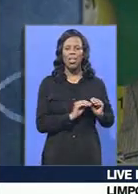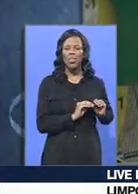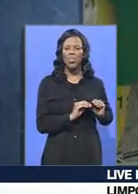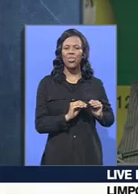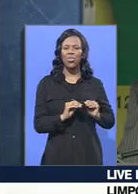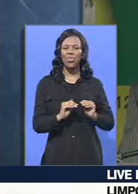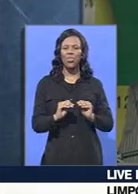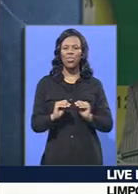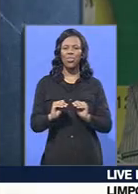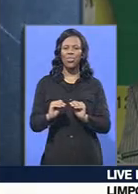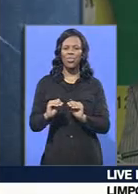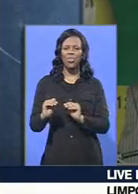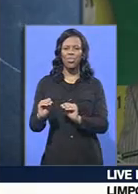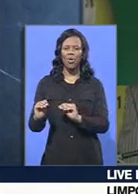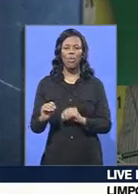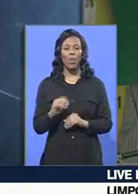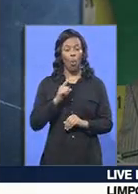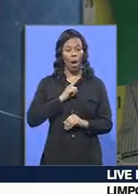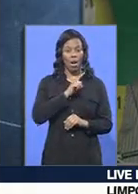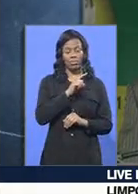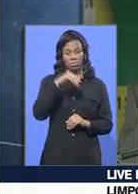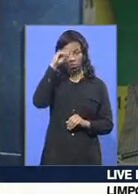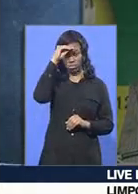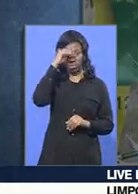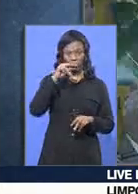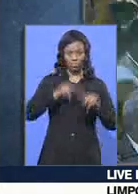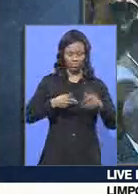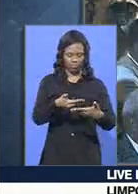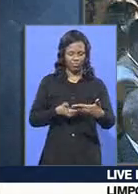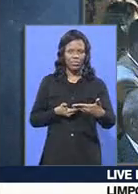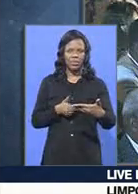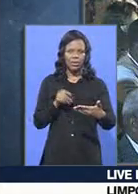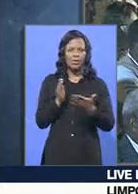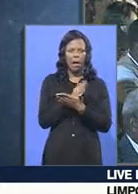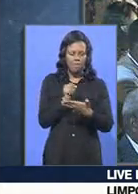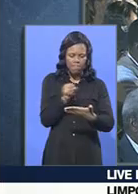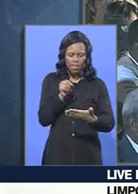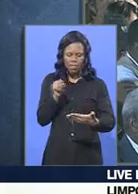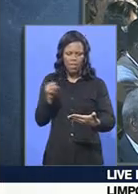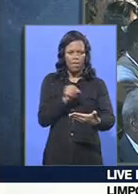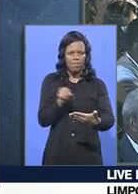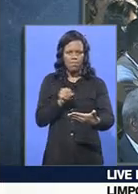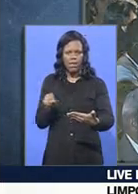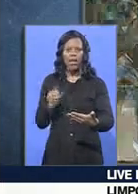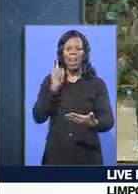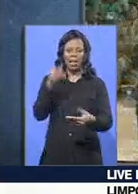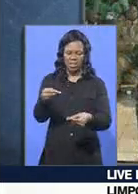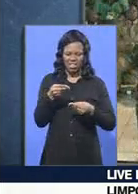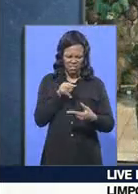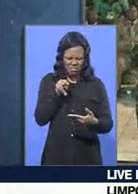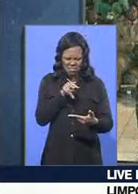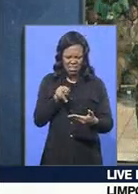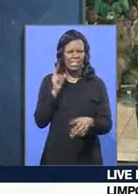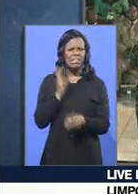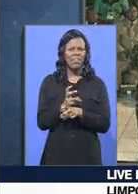made unreadable by the prison censors.